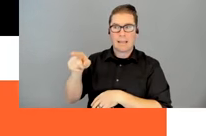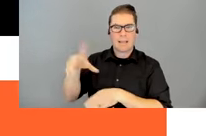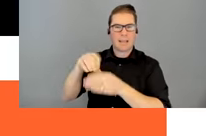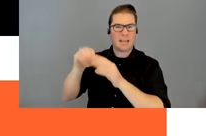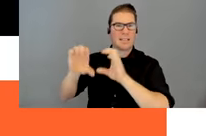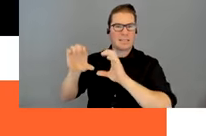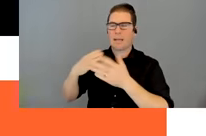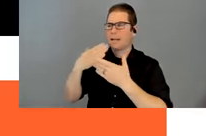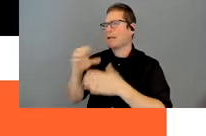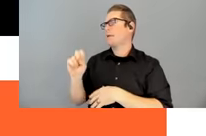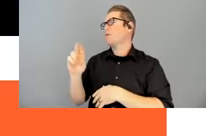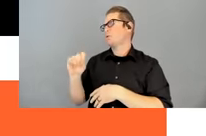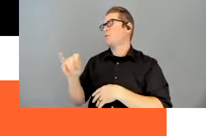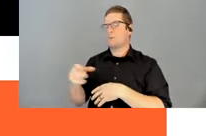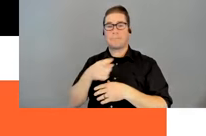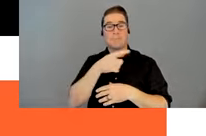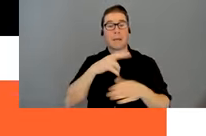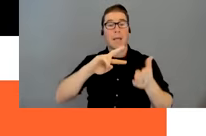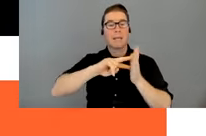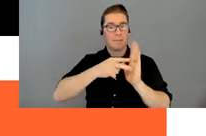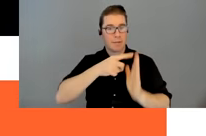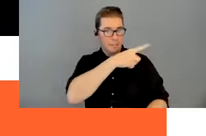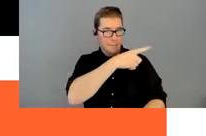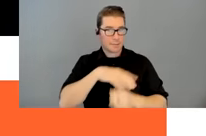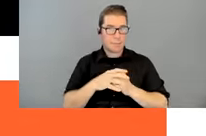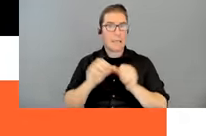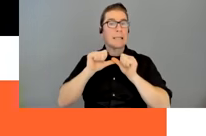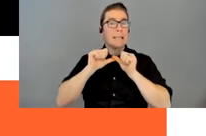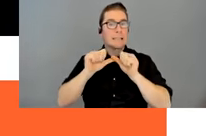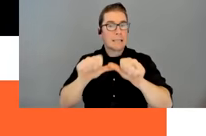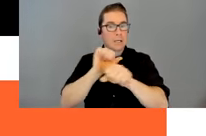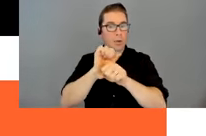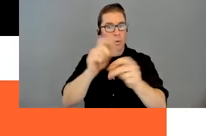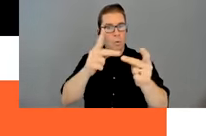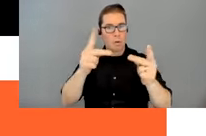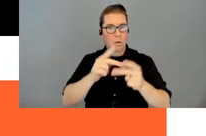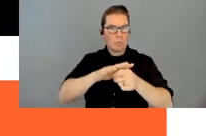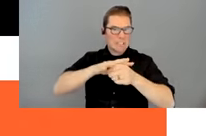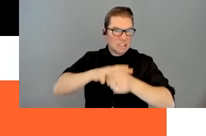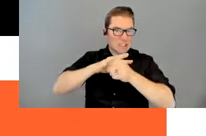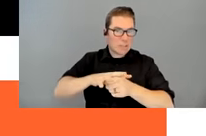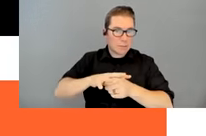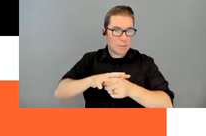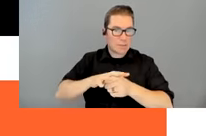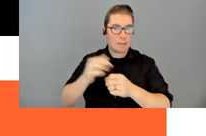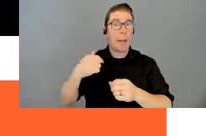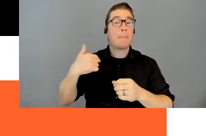have this definition of burnout: chronic workplace stress, and I put in